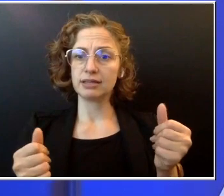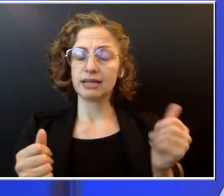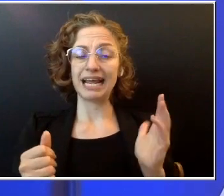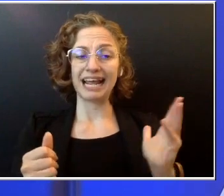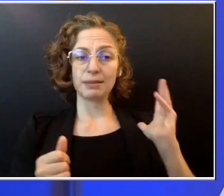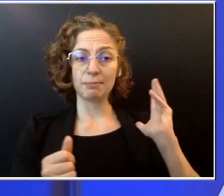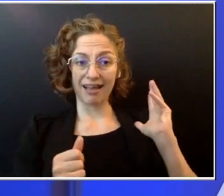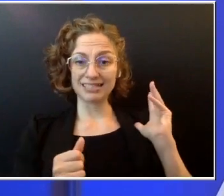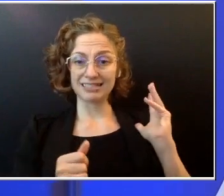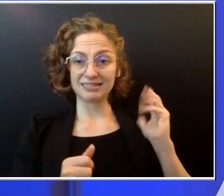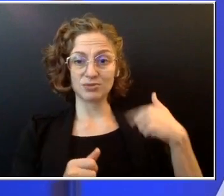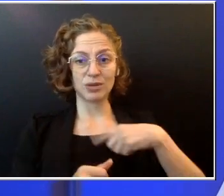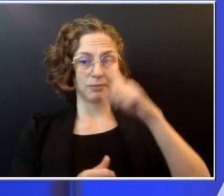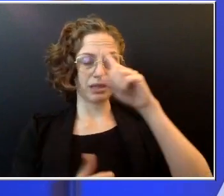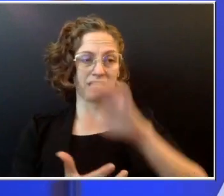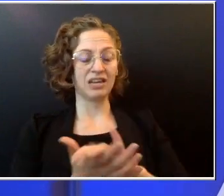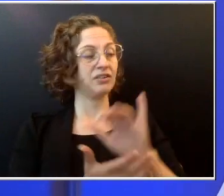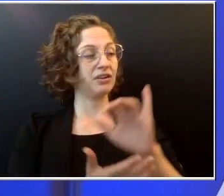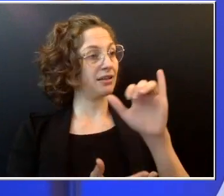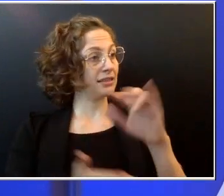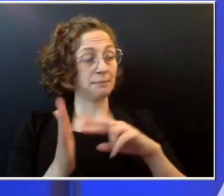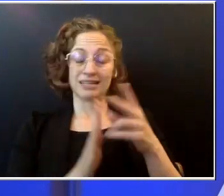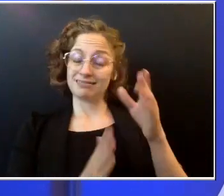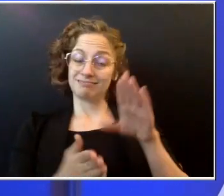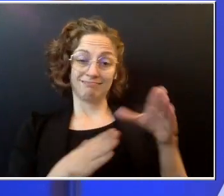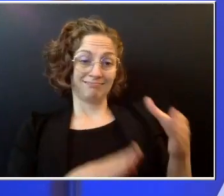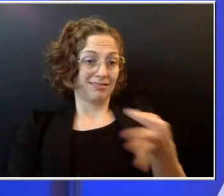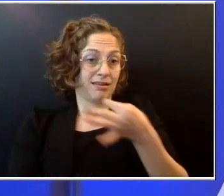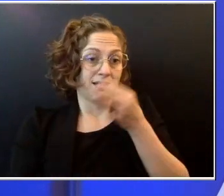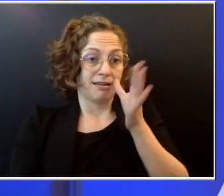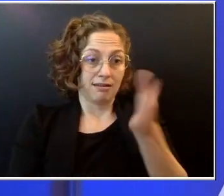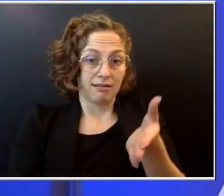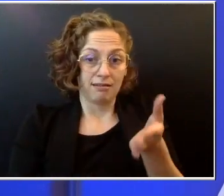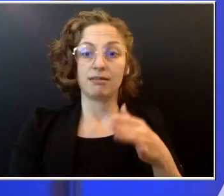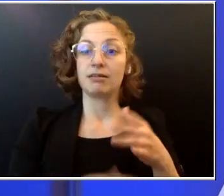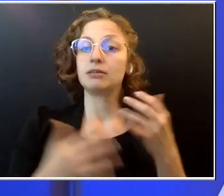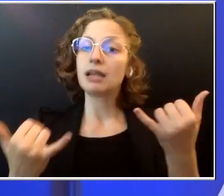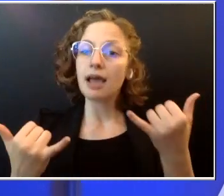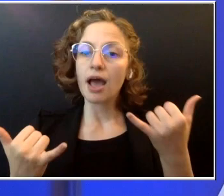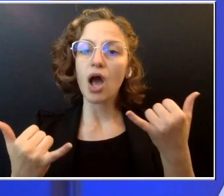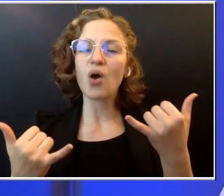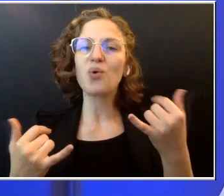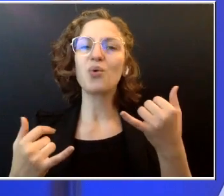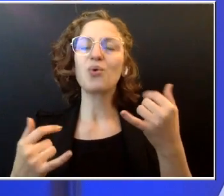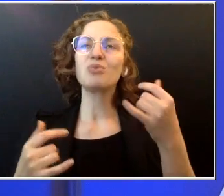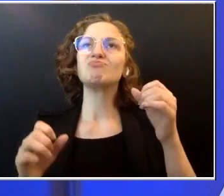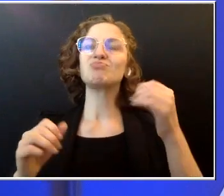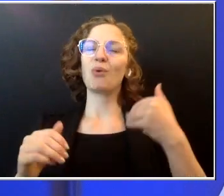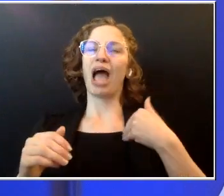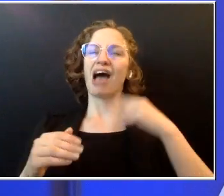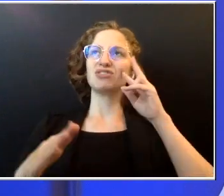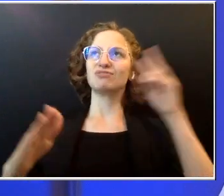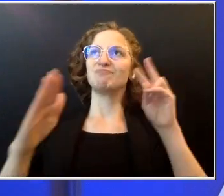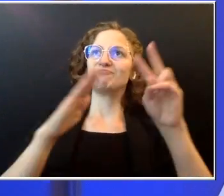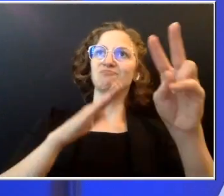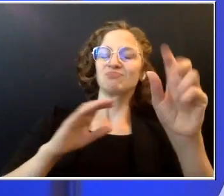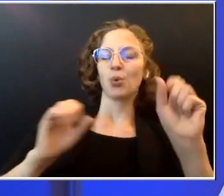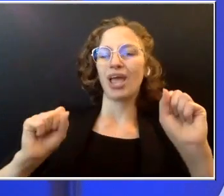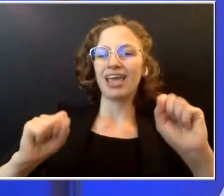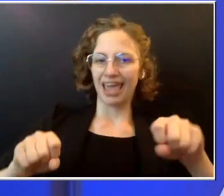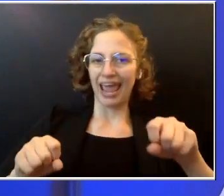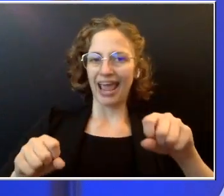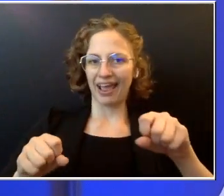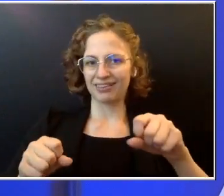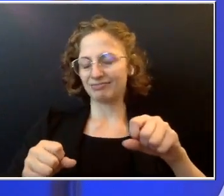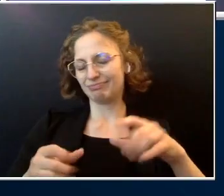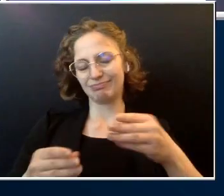world, and we're going to be thinking in terms of the long term. We're not thinking in terms of just trying to control for a short period of time. I